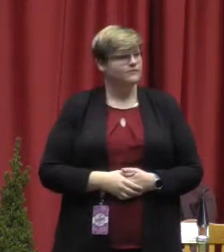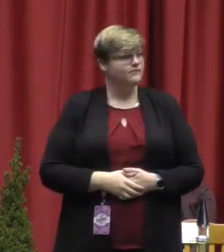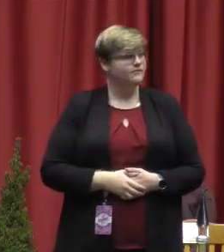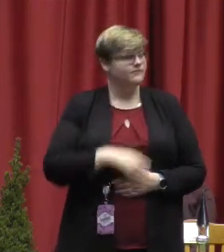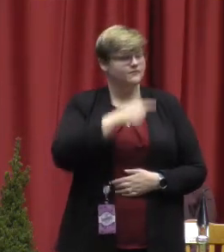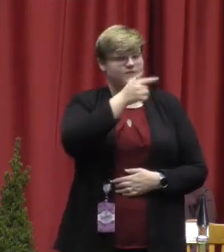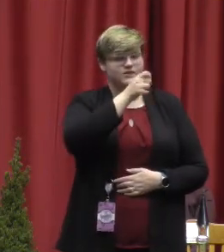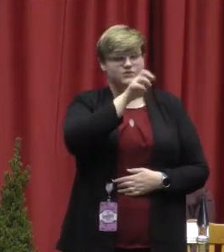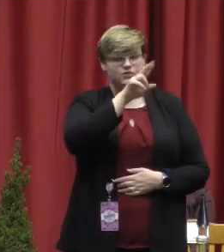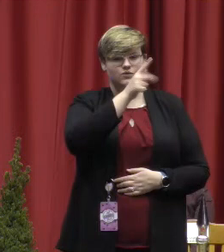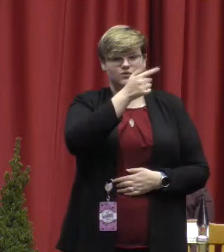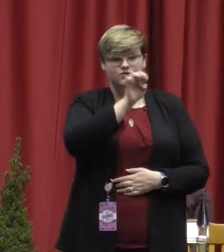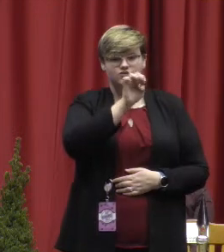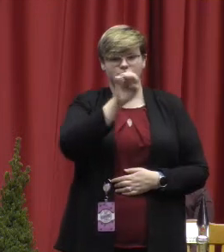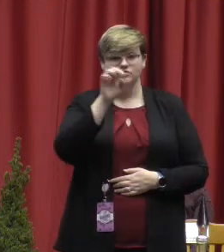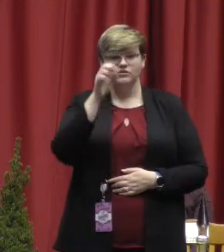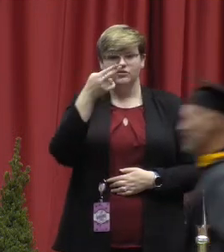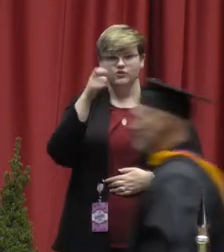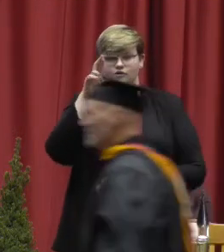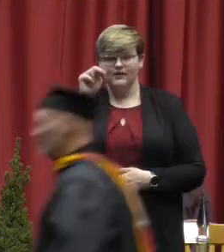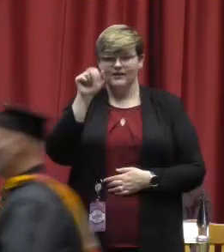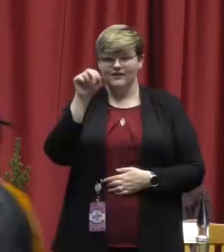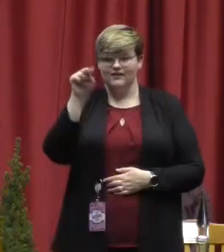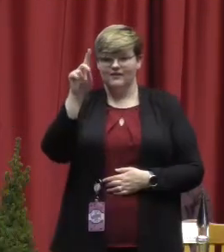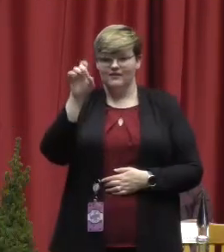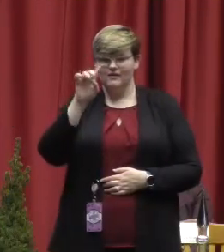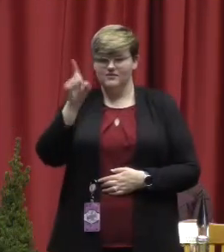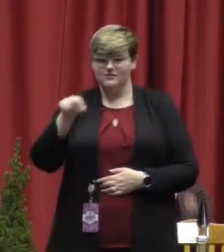George Hernandez.